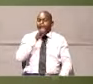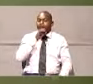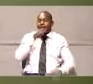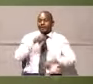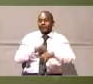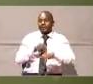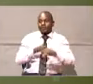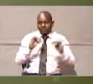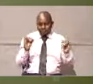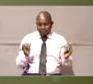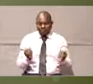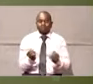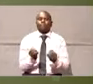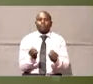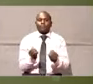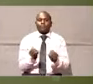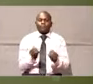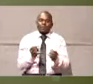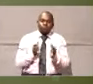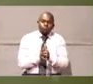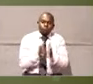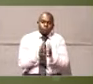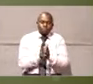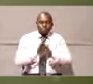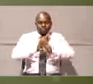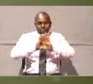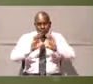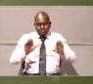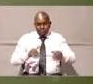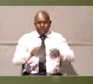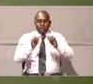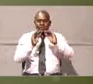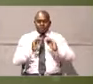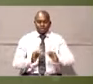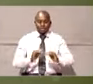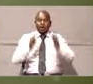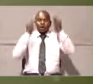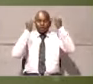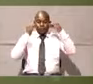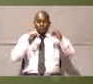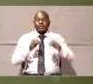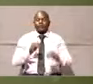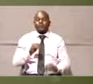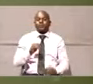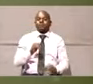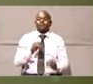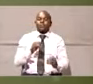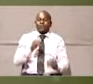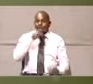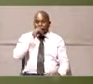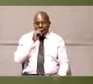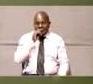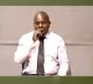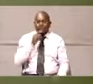We will be, you know, enlightening you with that. Now, turning on to the Presidential Press Unit President